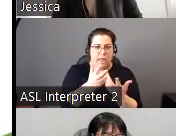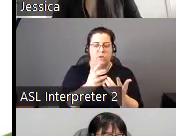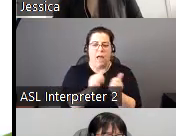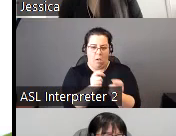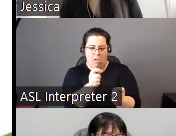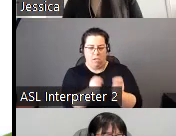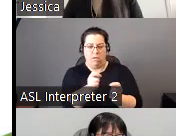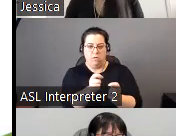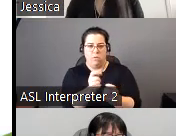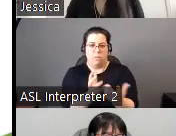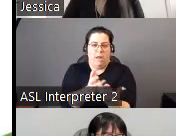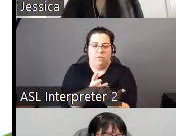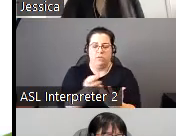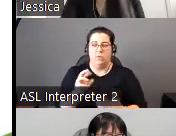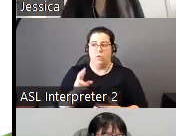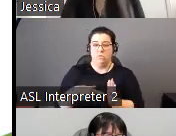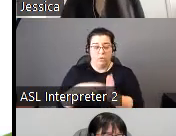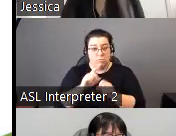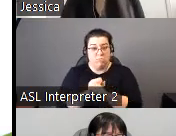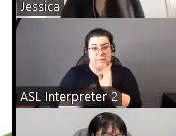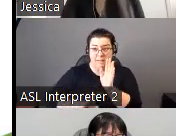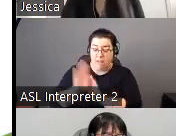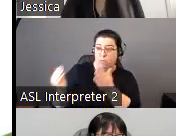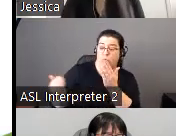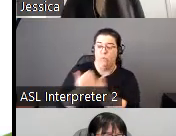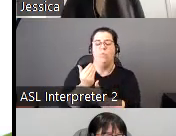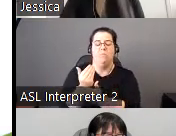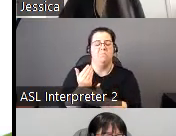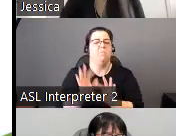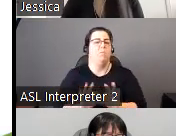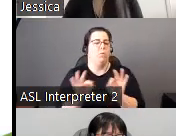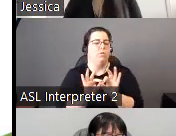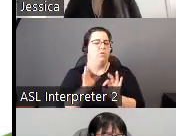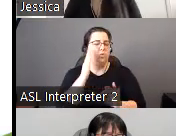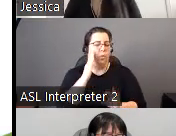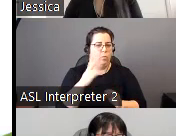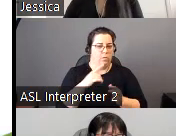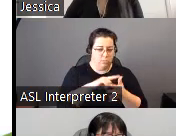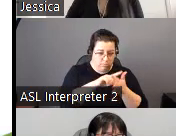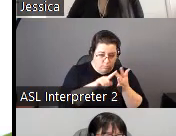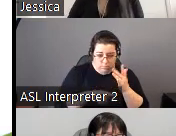brand new is really important. We did have a question just asking about,